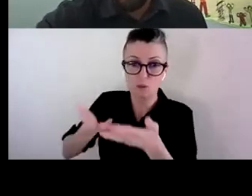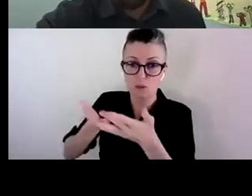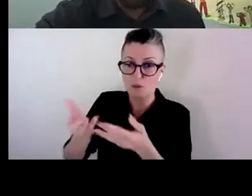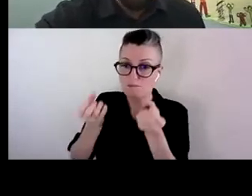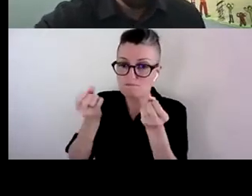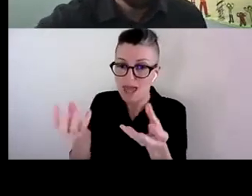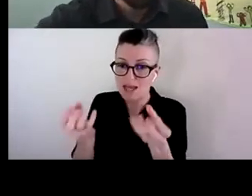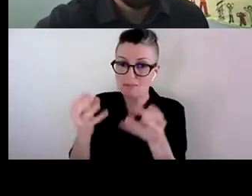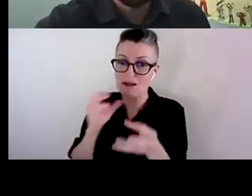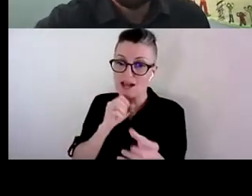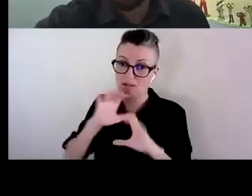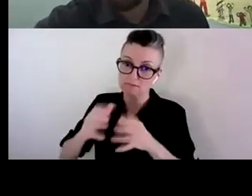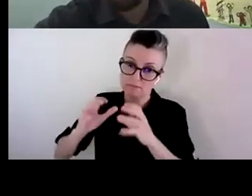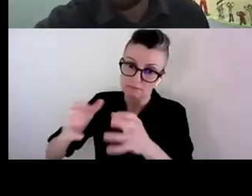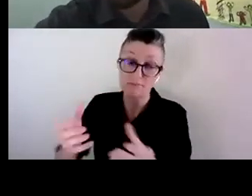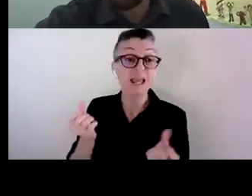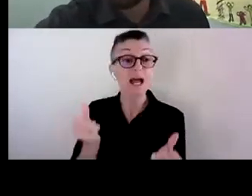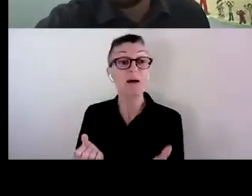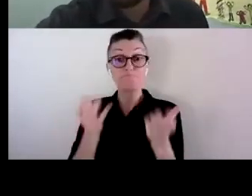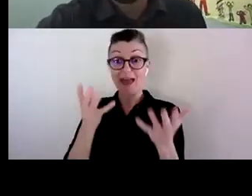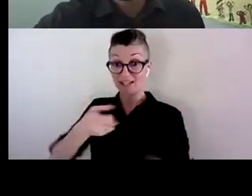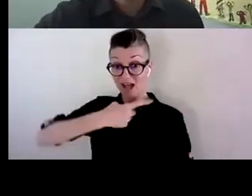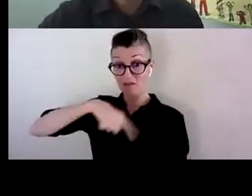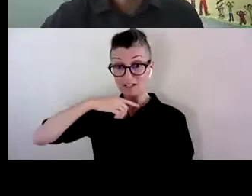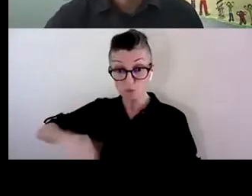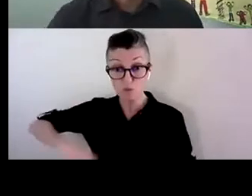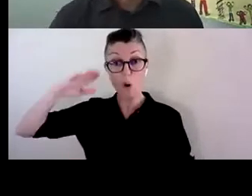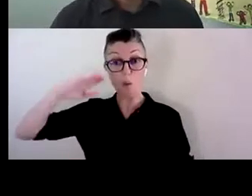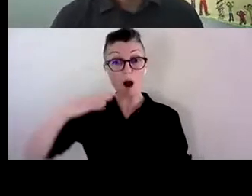And many of us have internalized these oppressive messages